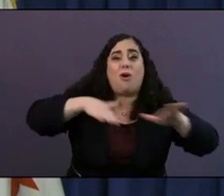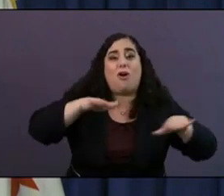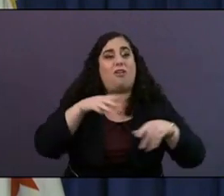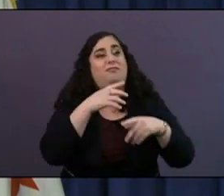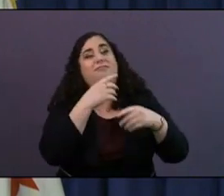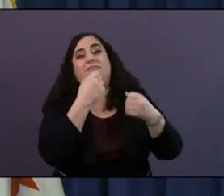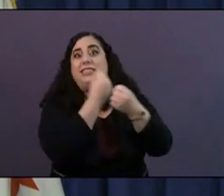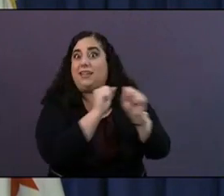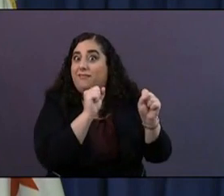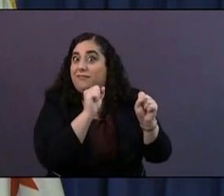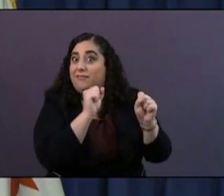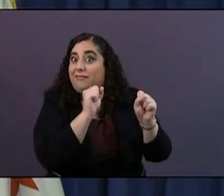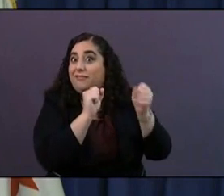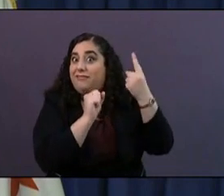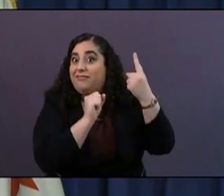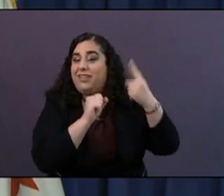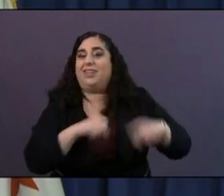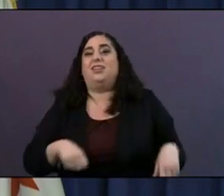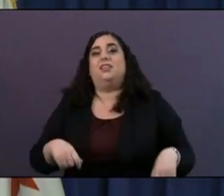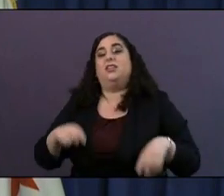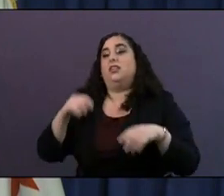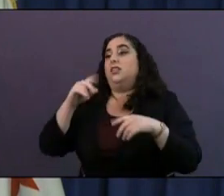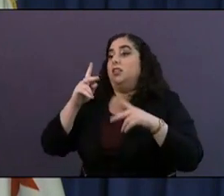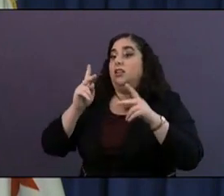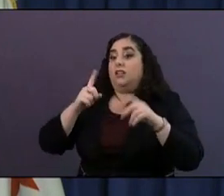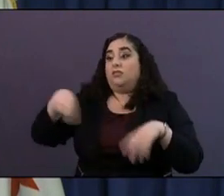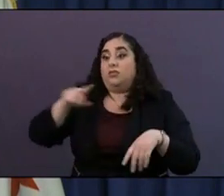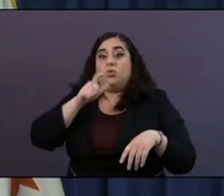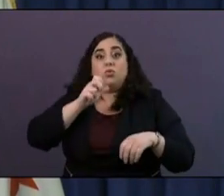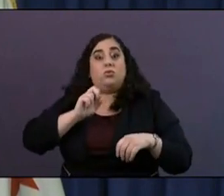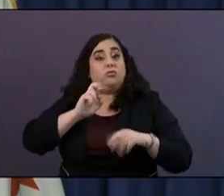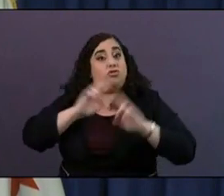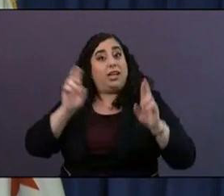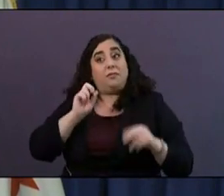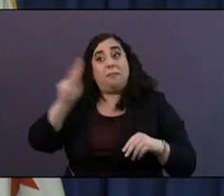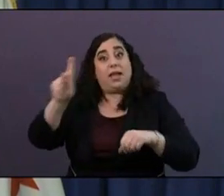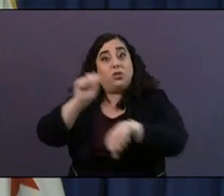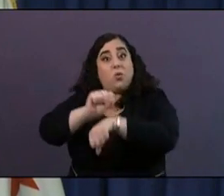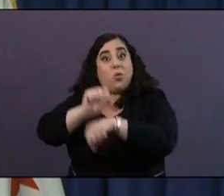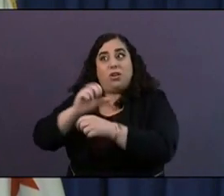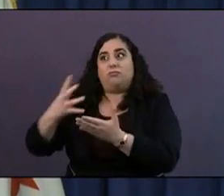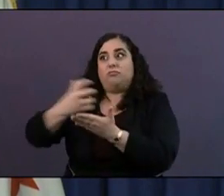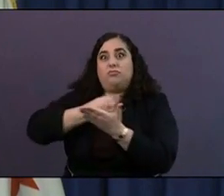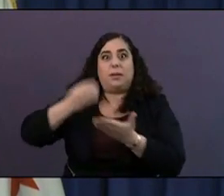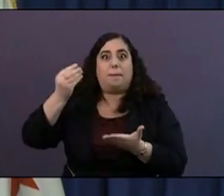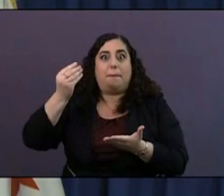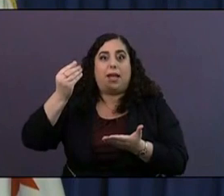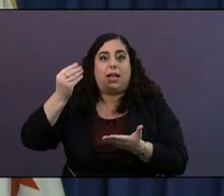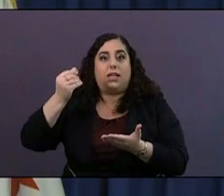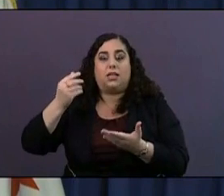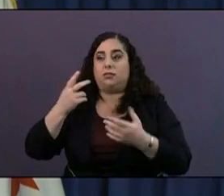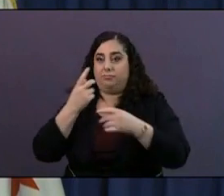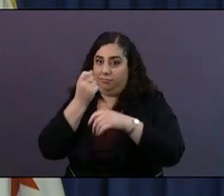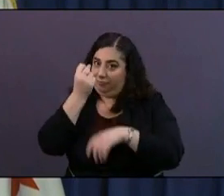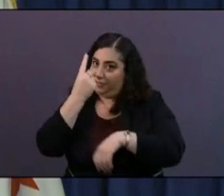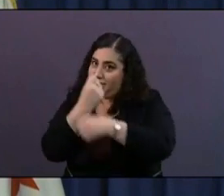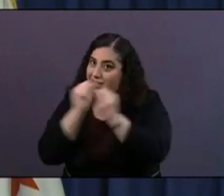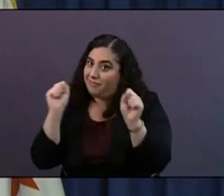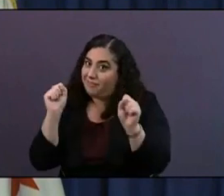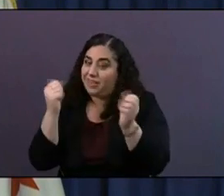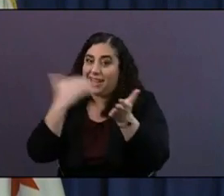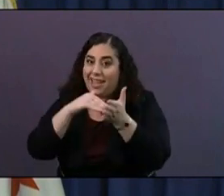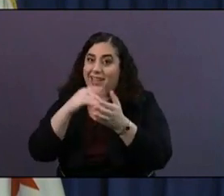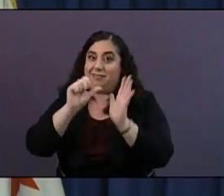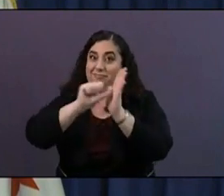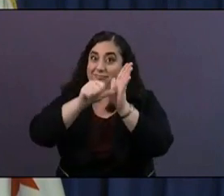again safely. We've been planning for the how we will approach this new normal. What we have been